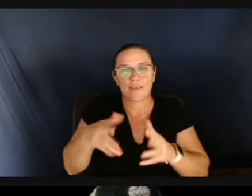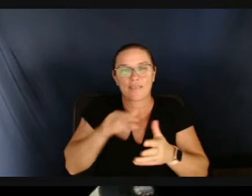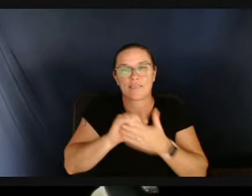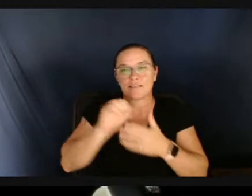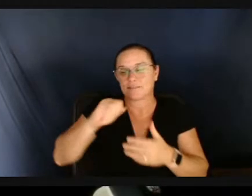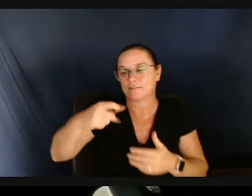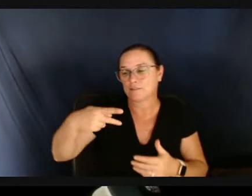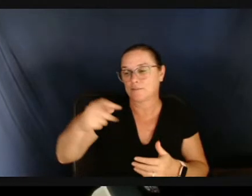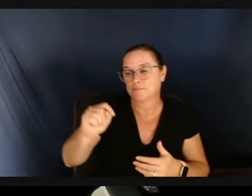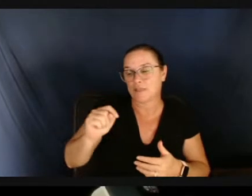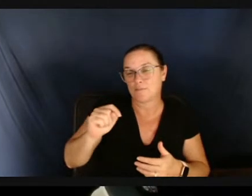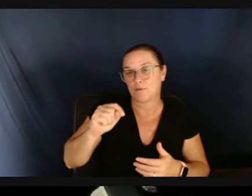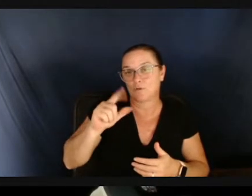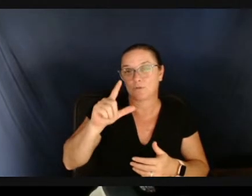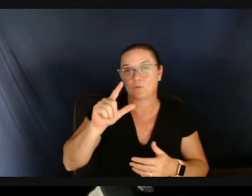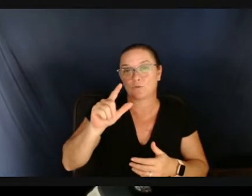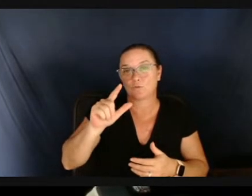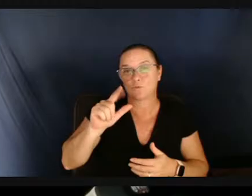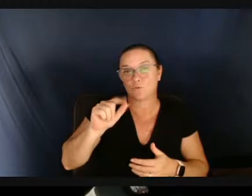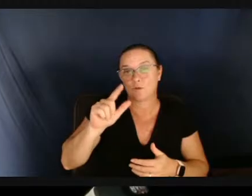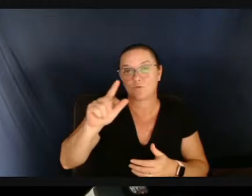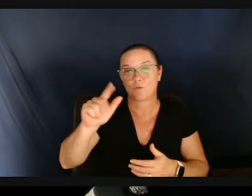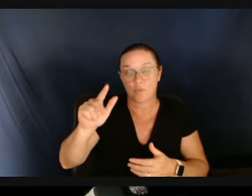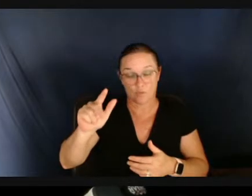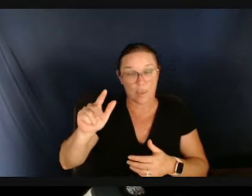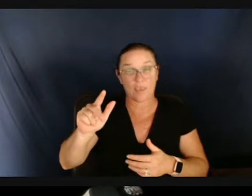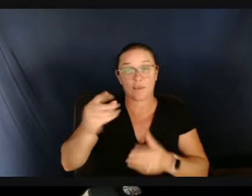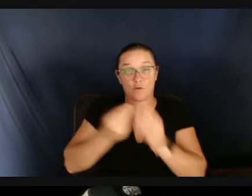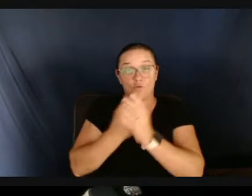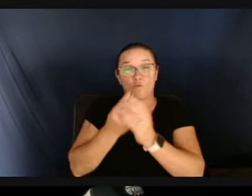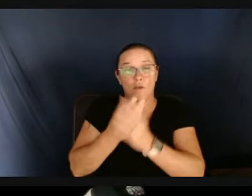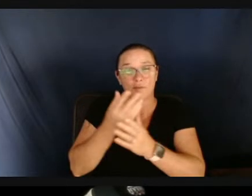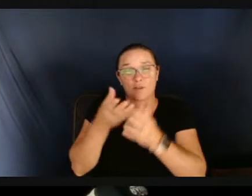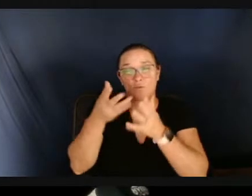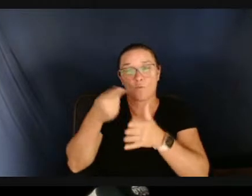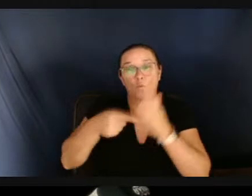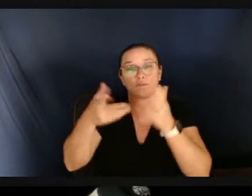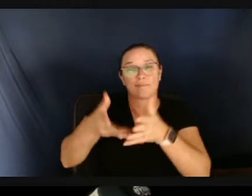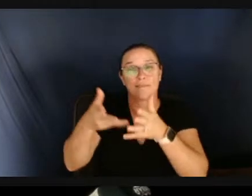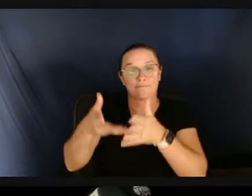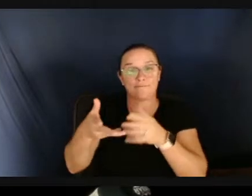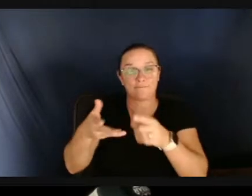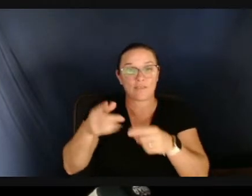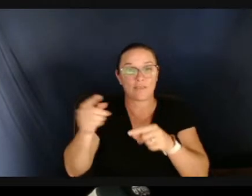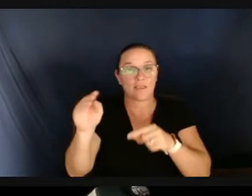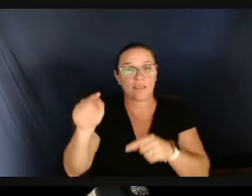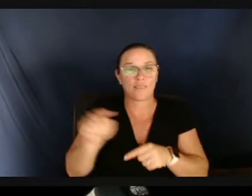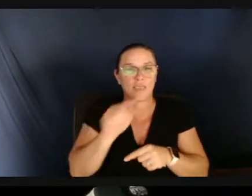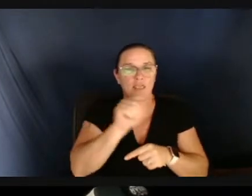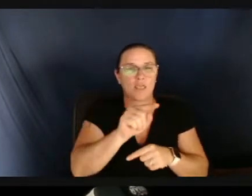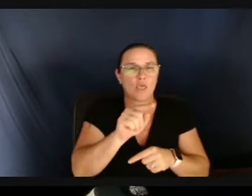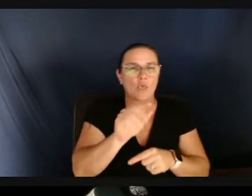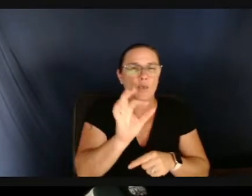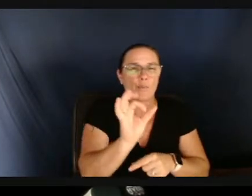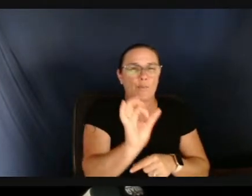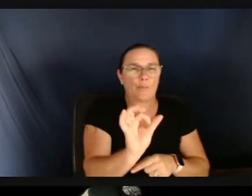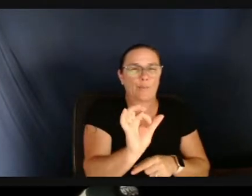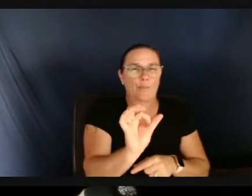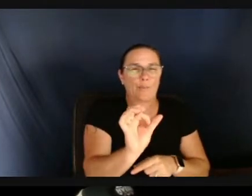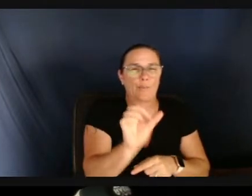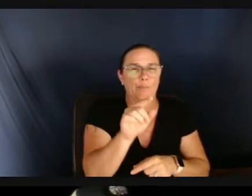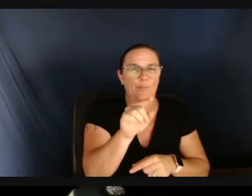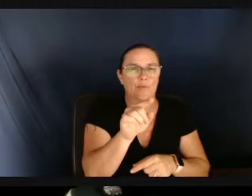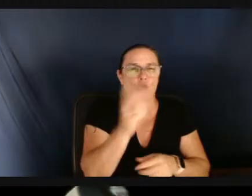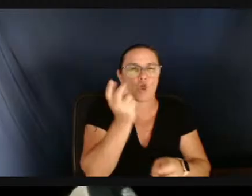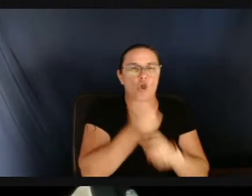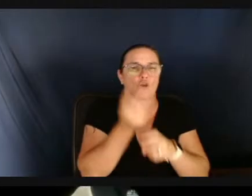September of 2023 summit eruption remnants. Down in here, there's a very, very small, hard to even